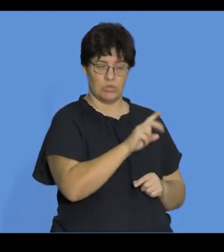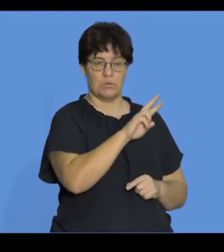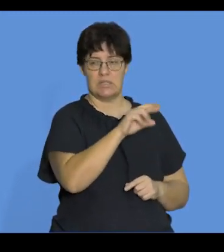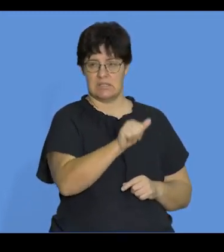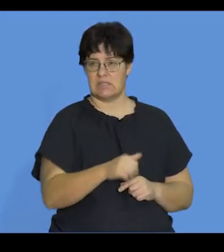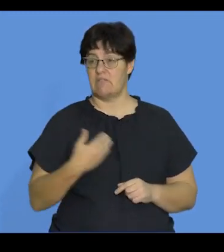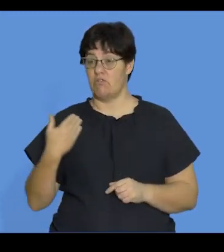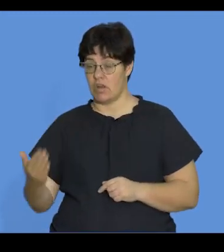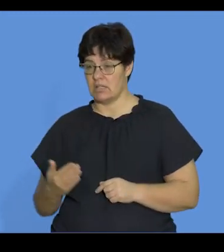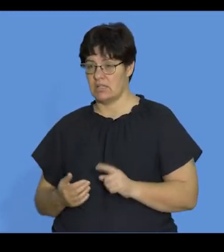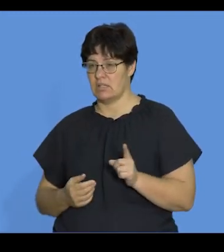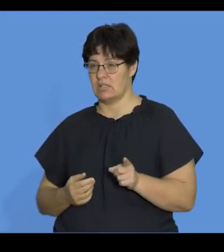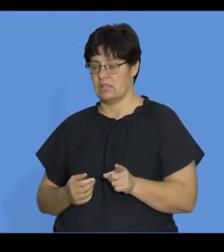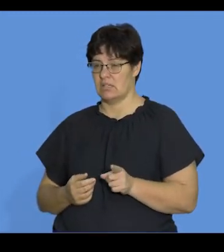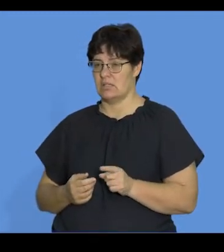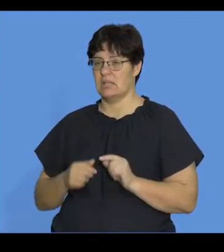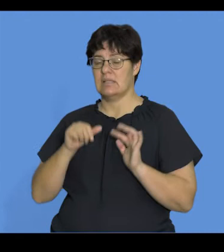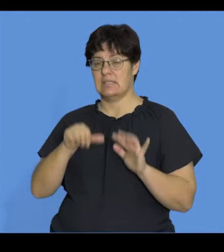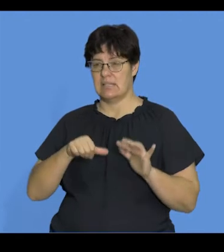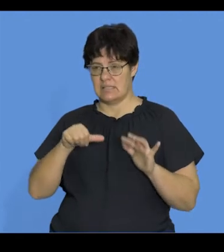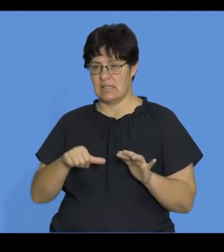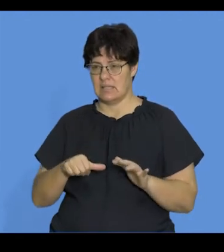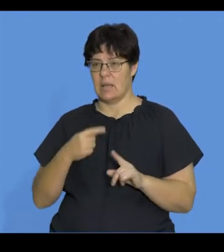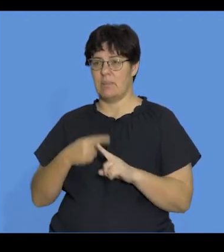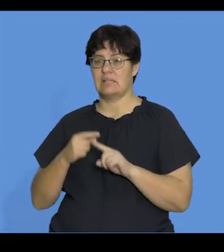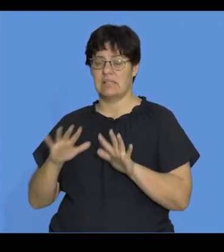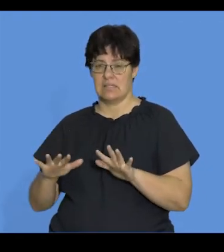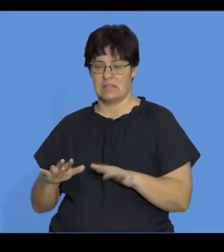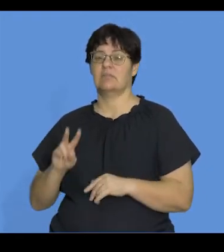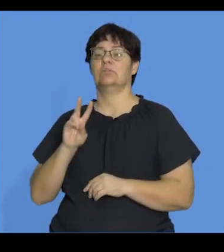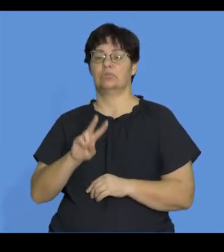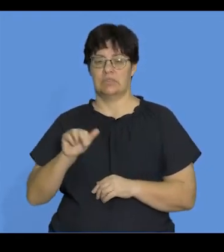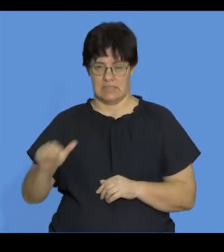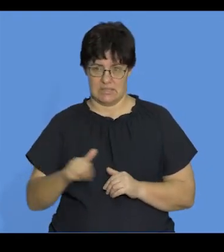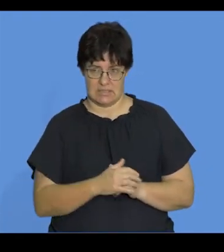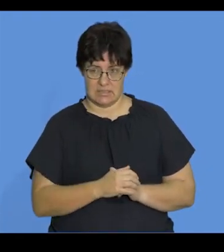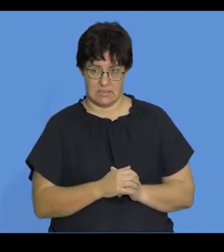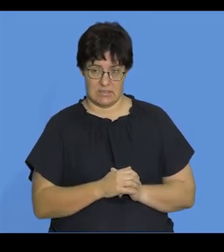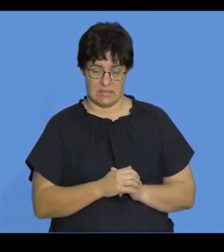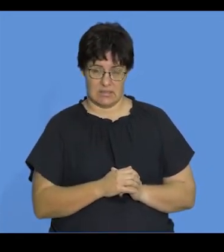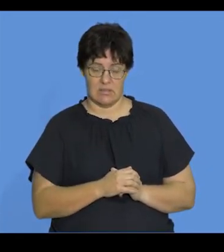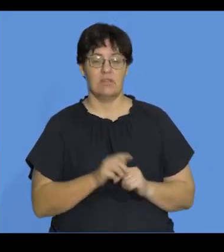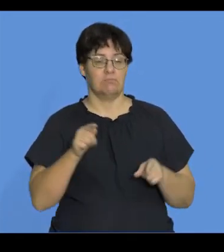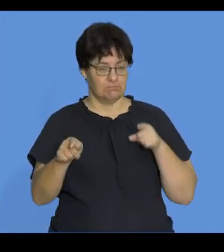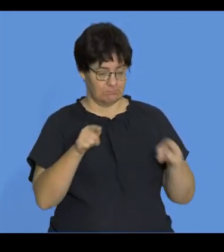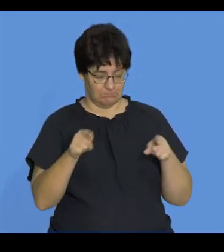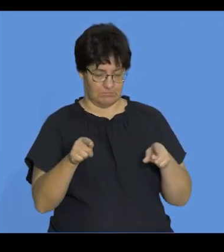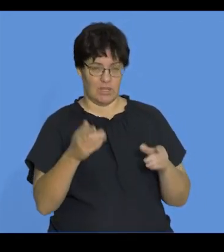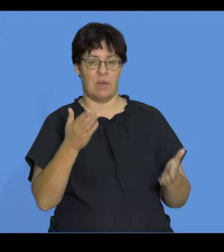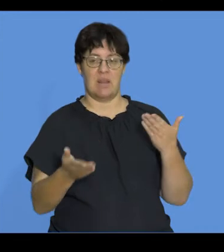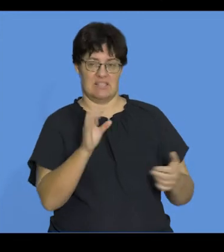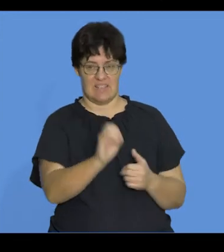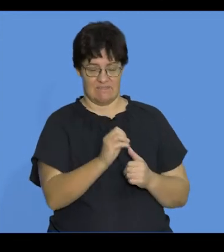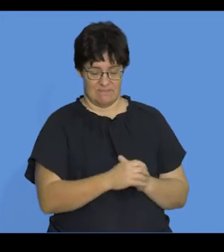if you go to the right, it's actually 16 plus 10, which gives us 26. So the stoichiometric ratio in